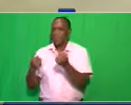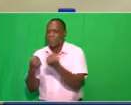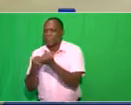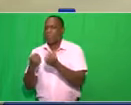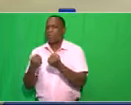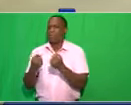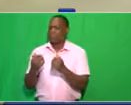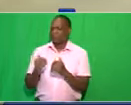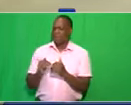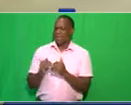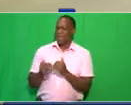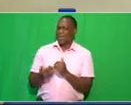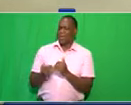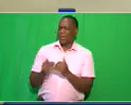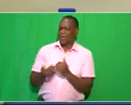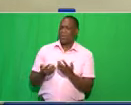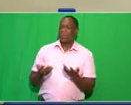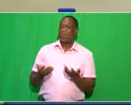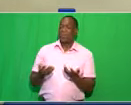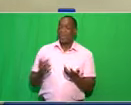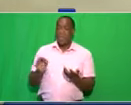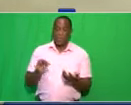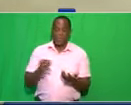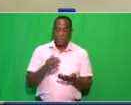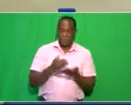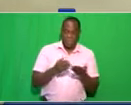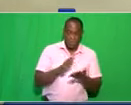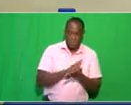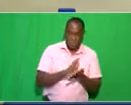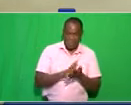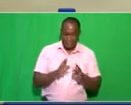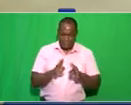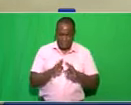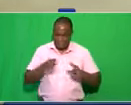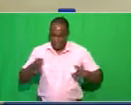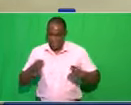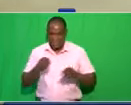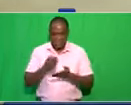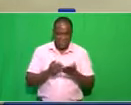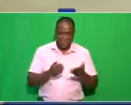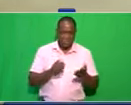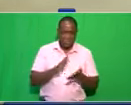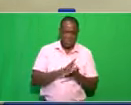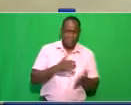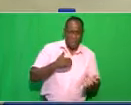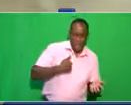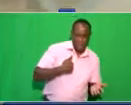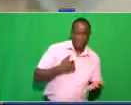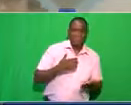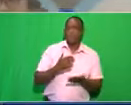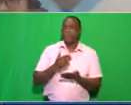address the disparities if we are to be successful at a high achievement?